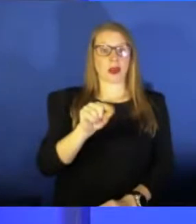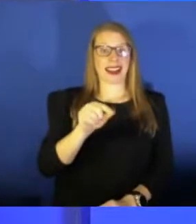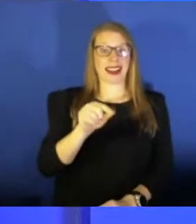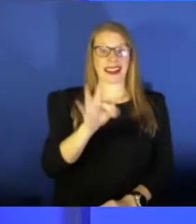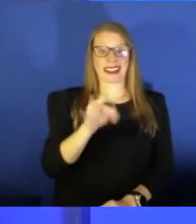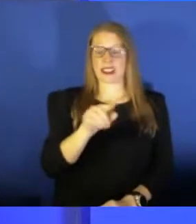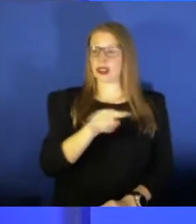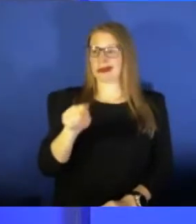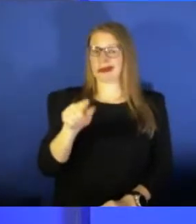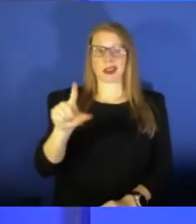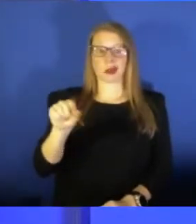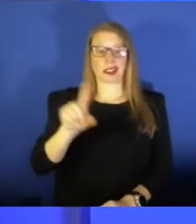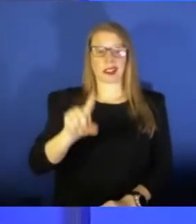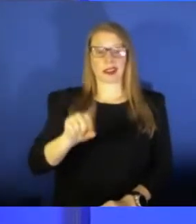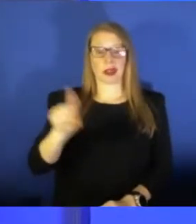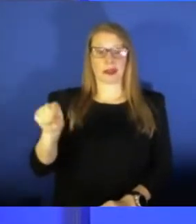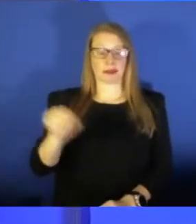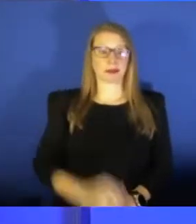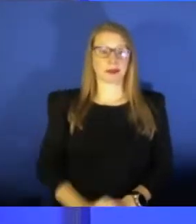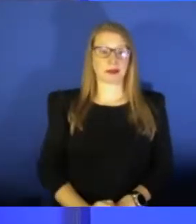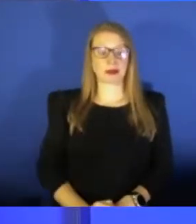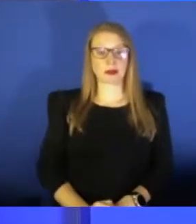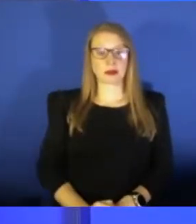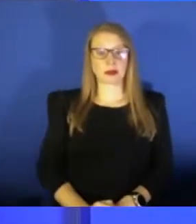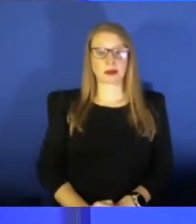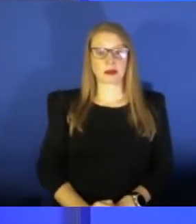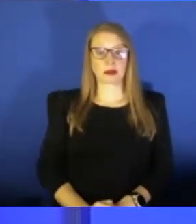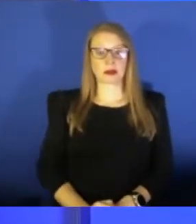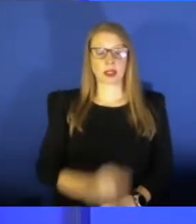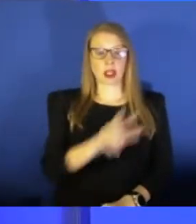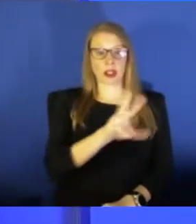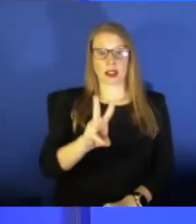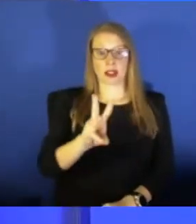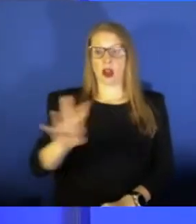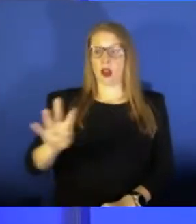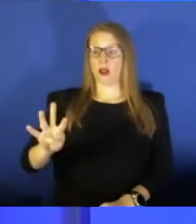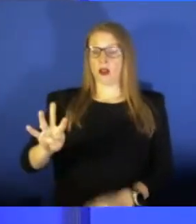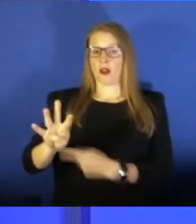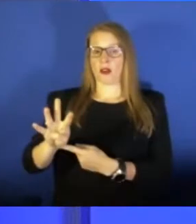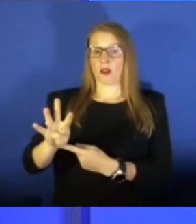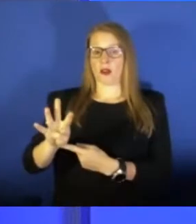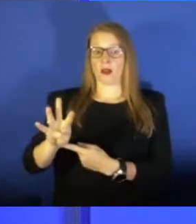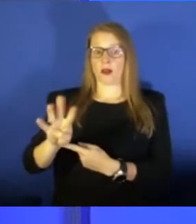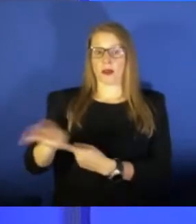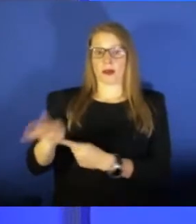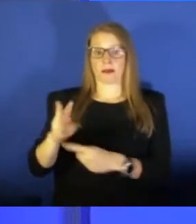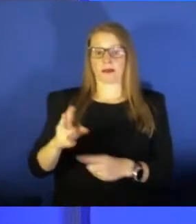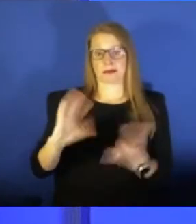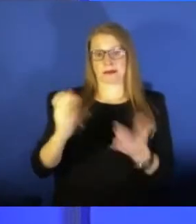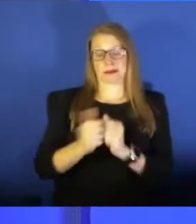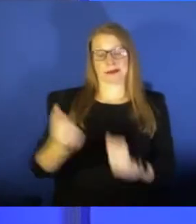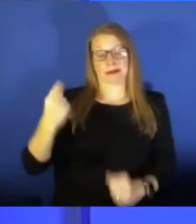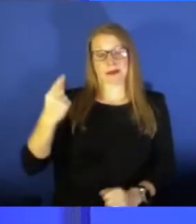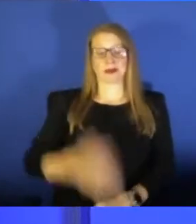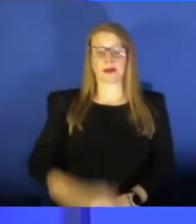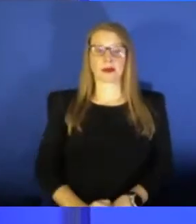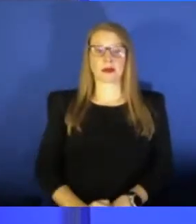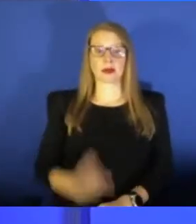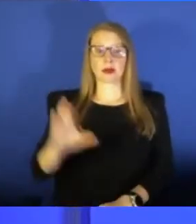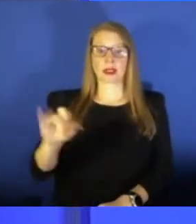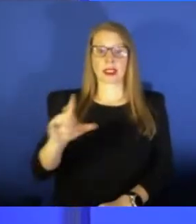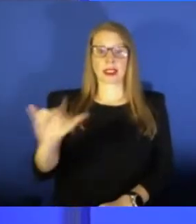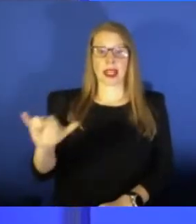proton therapy knowledge. So get ready. We're going to put you and Dr. Hawkinson and all of our guests to the test. Well, the numbers tell the story as